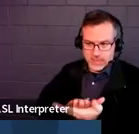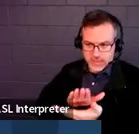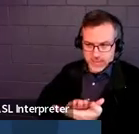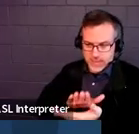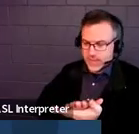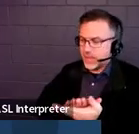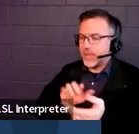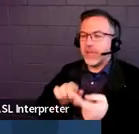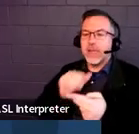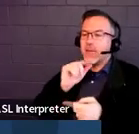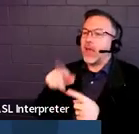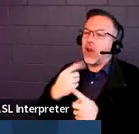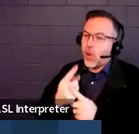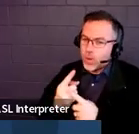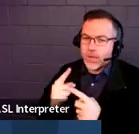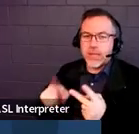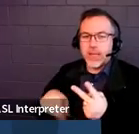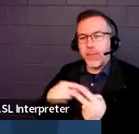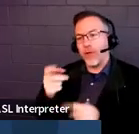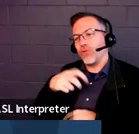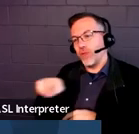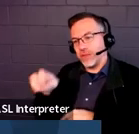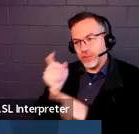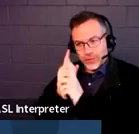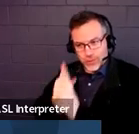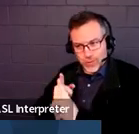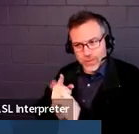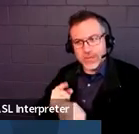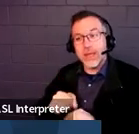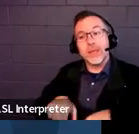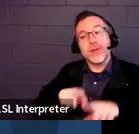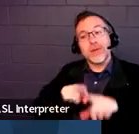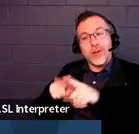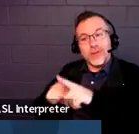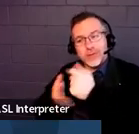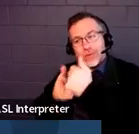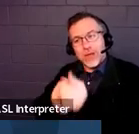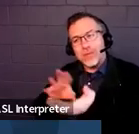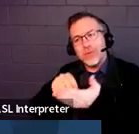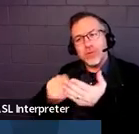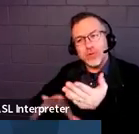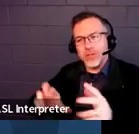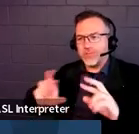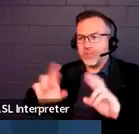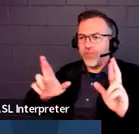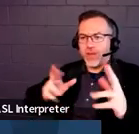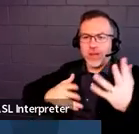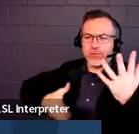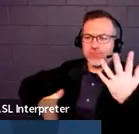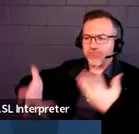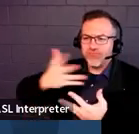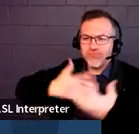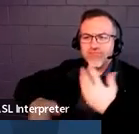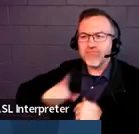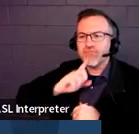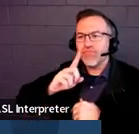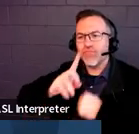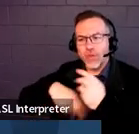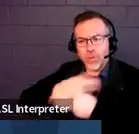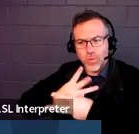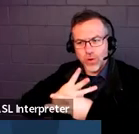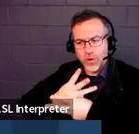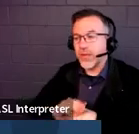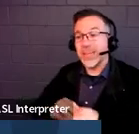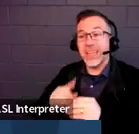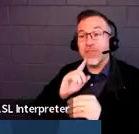transition goals, but it's also getting that student ready to interact in the real world. It's also teaching that student